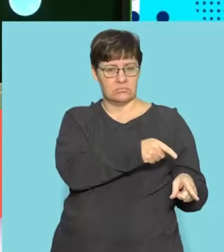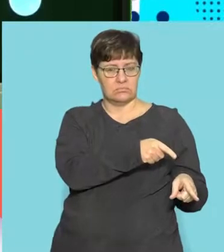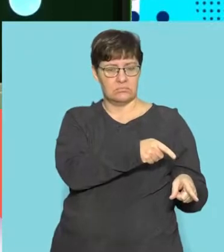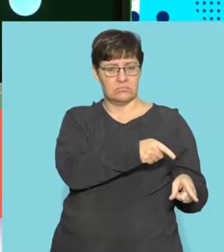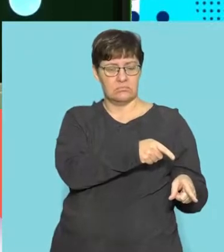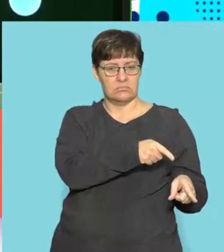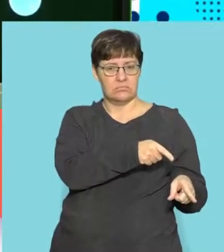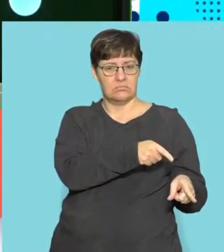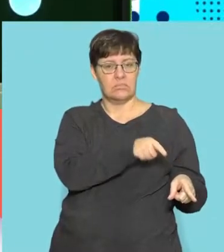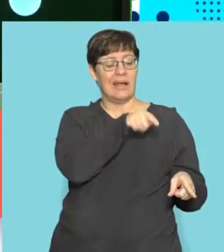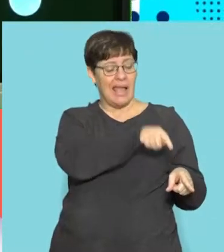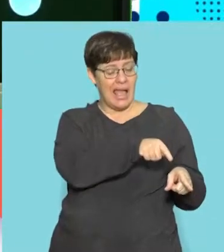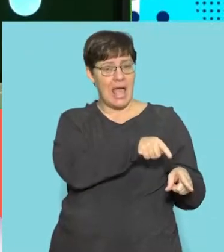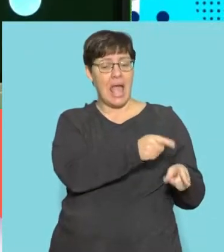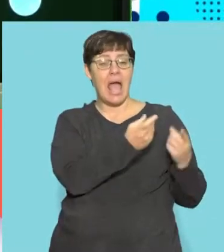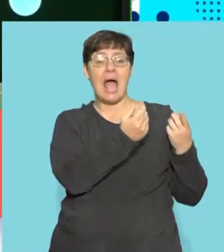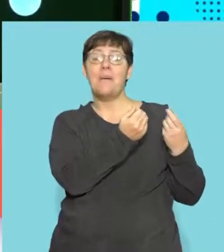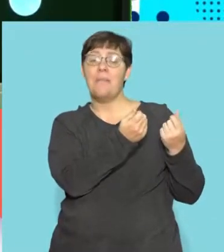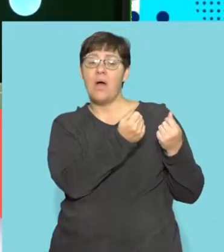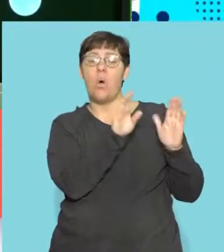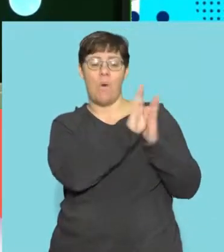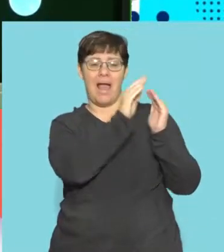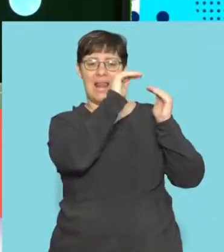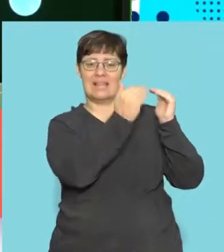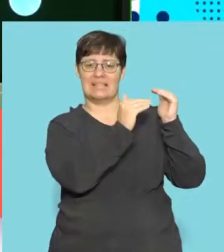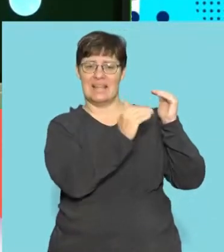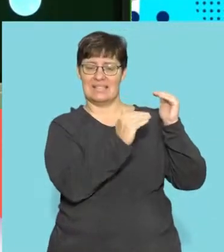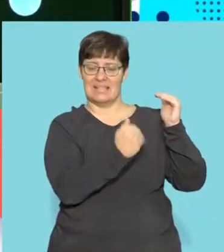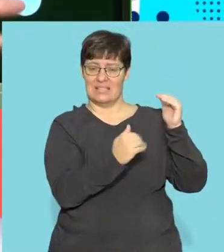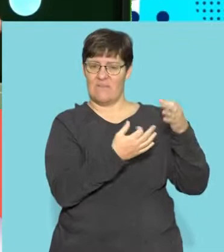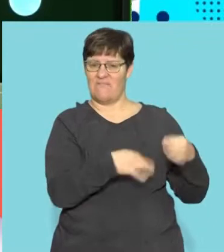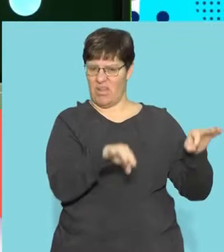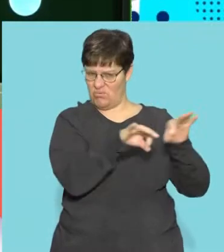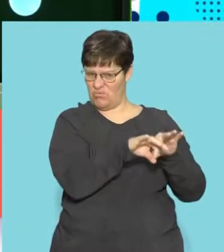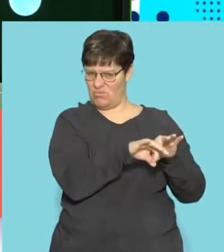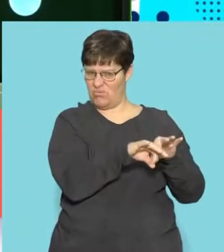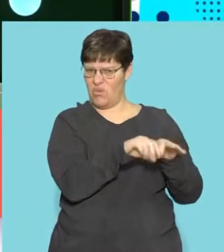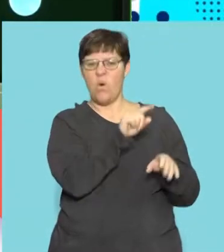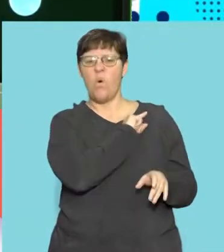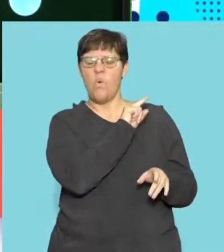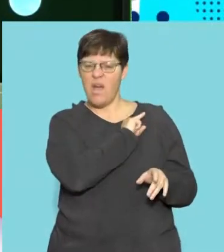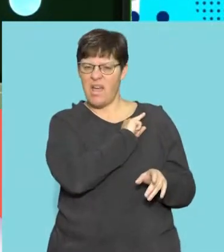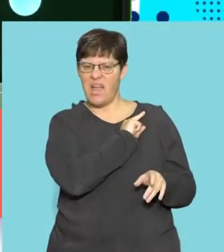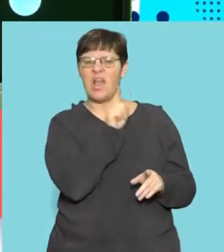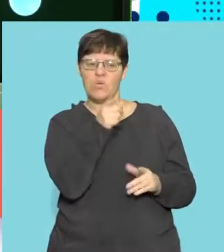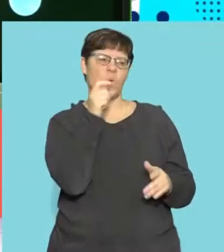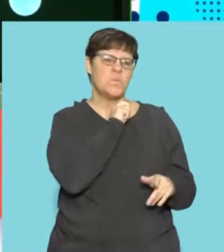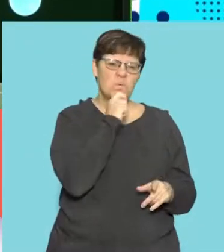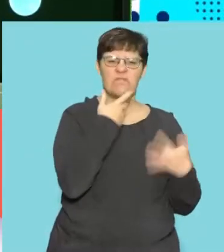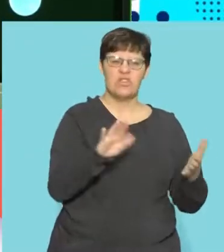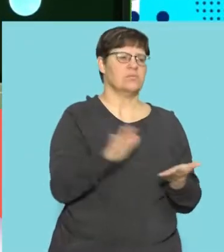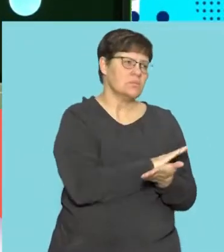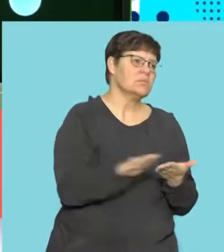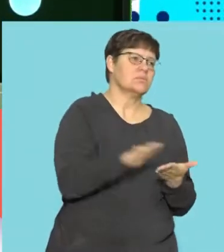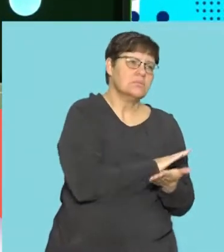have depreciated because of the fact that it's loss in value. You've used it. A new thing and